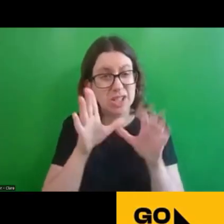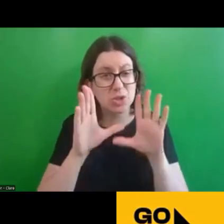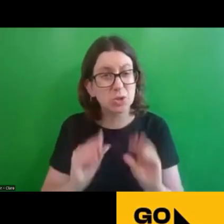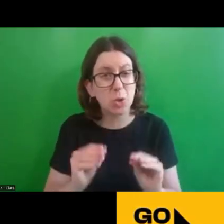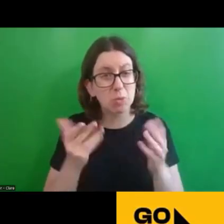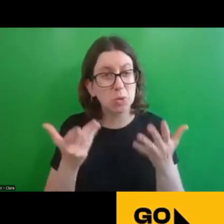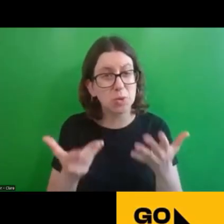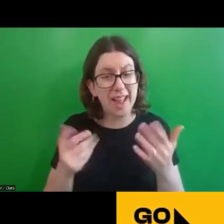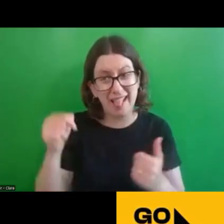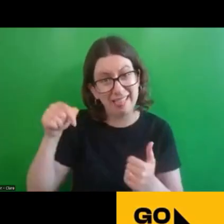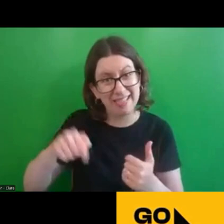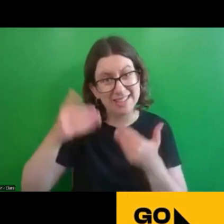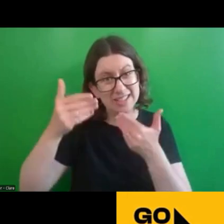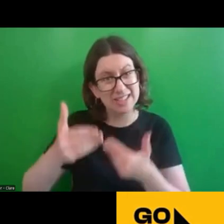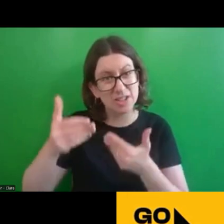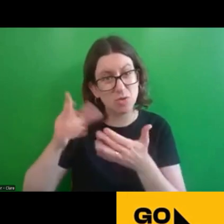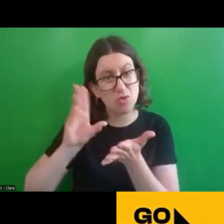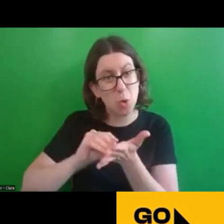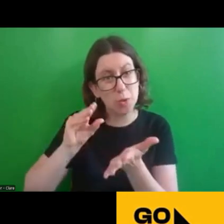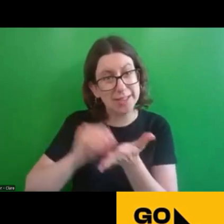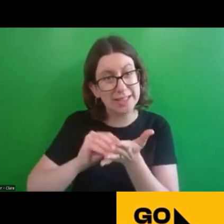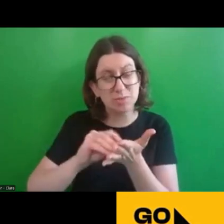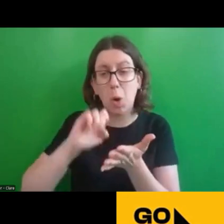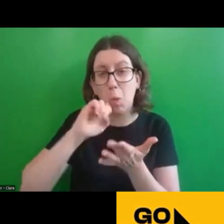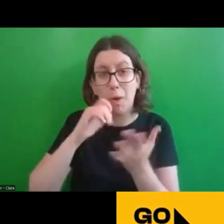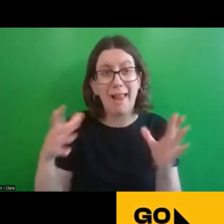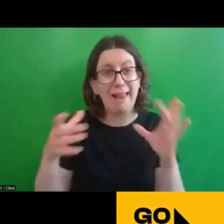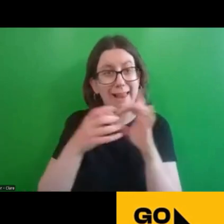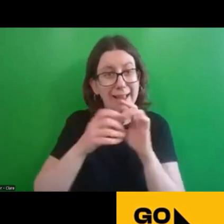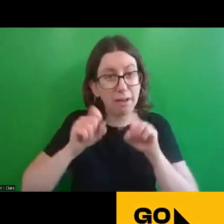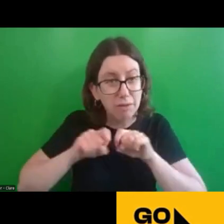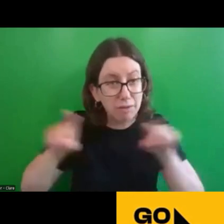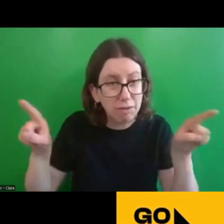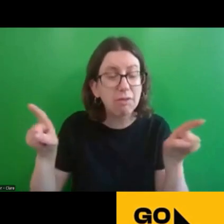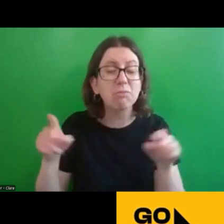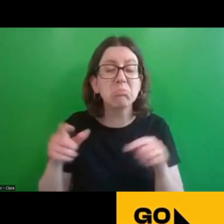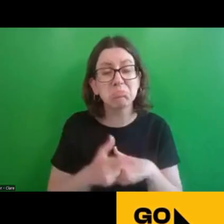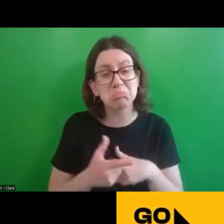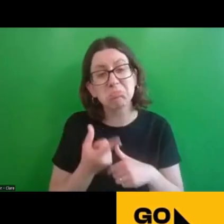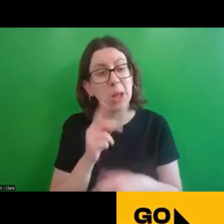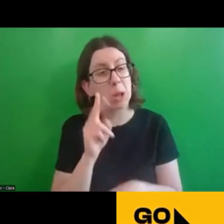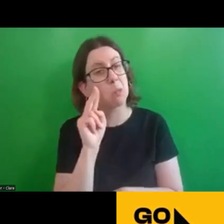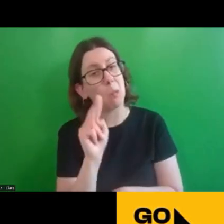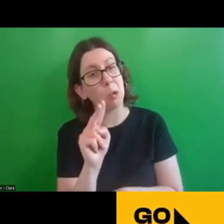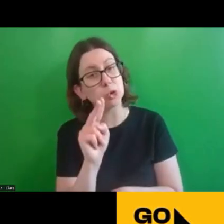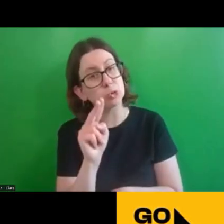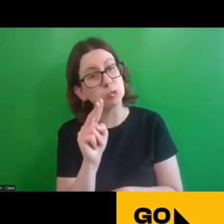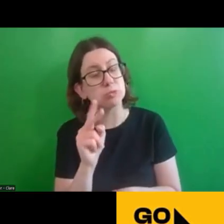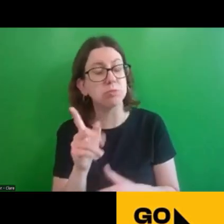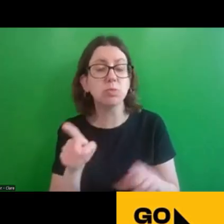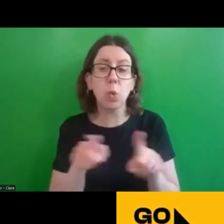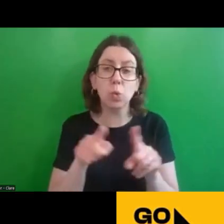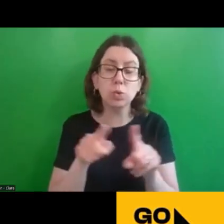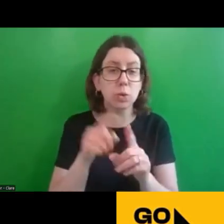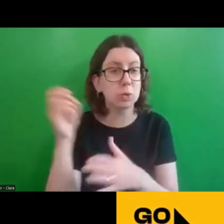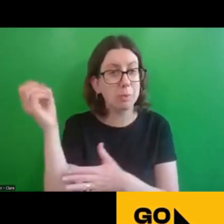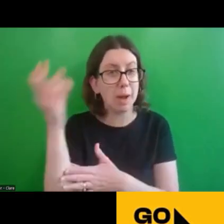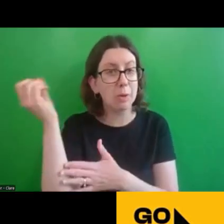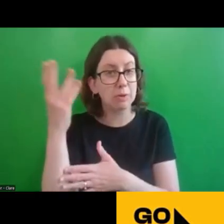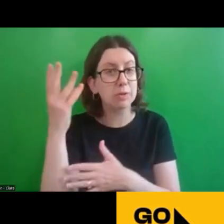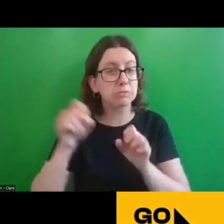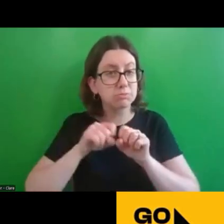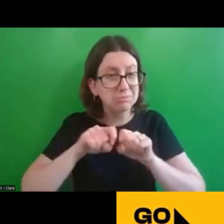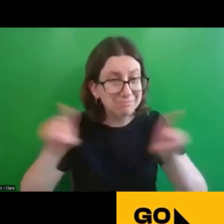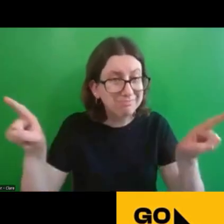is recorded, so we'll send you the link. You can share, you can watch at your leisure, and there'll also be the slides from today, so you can look at those at